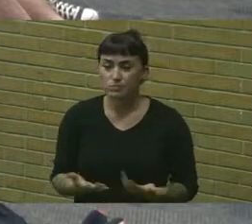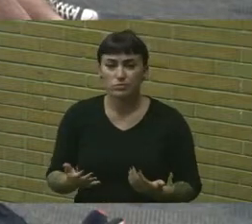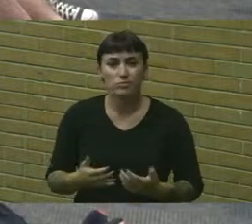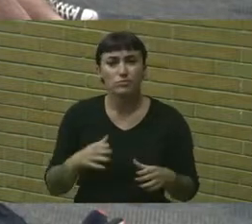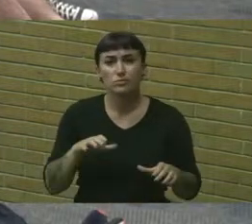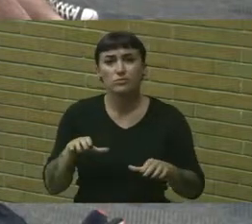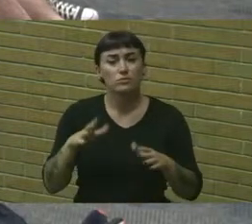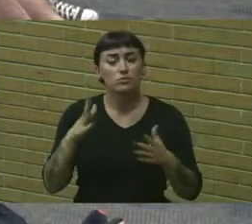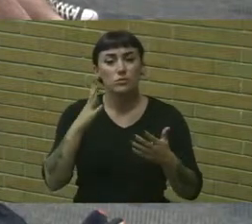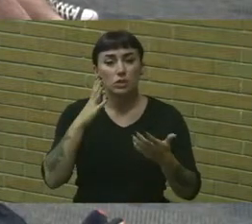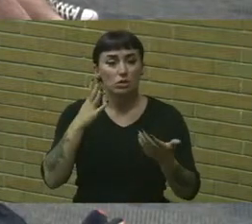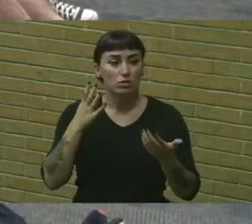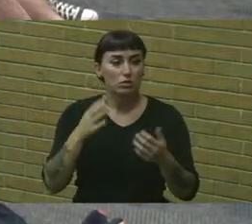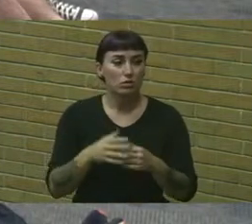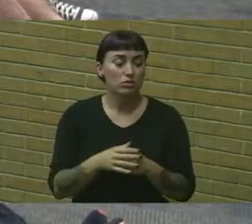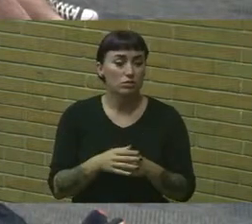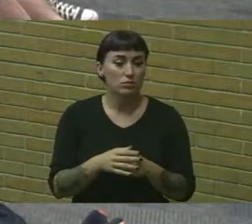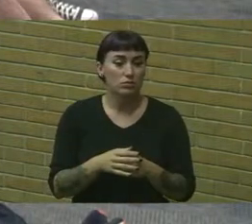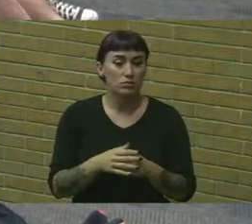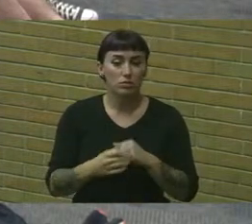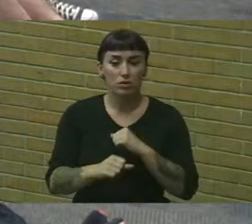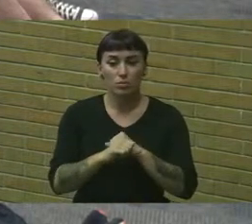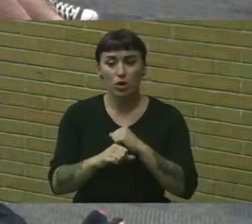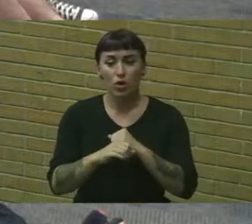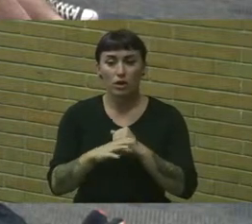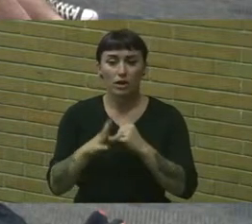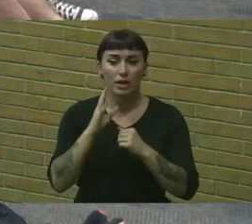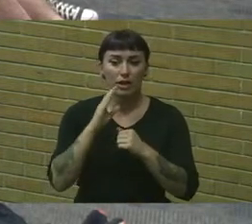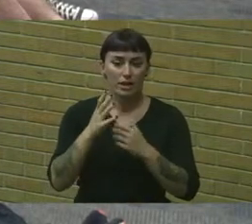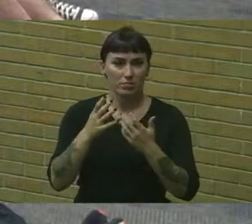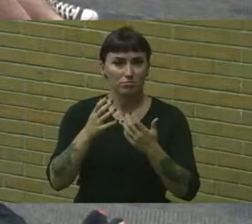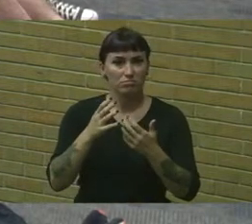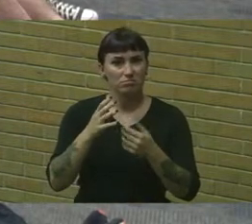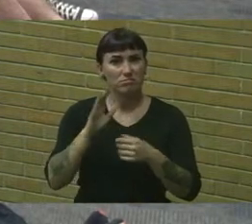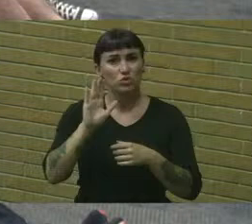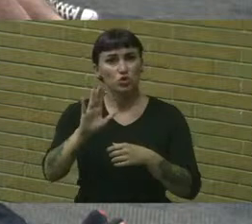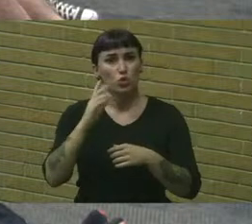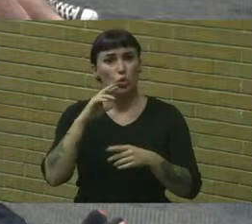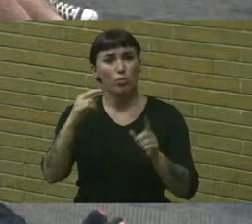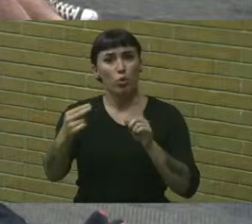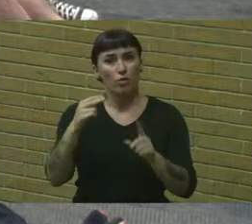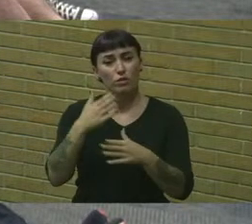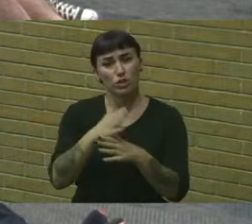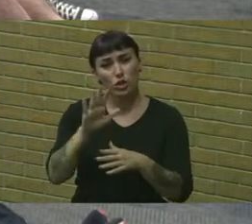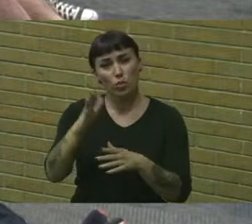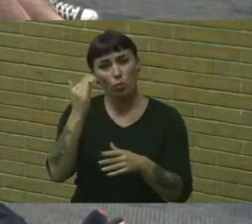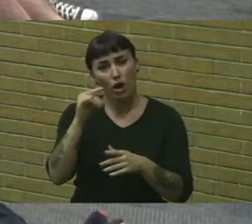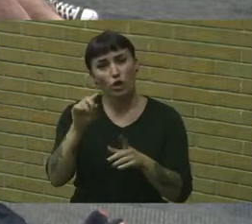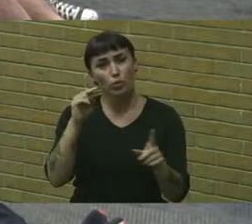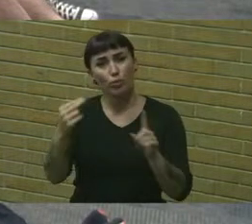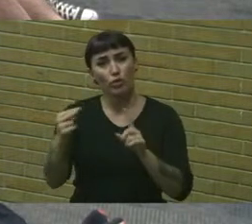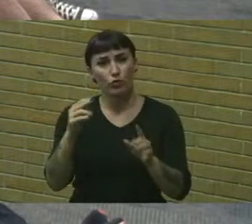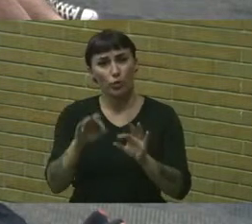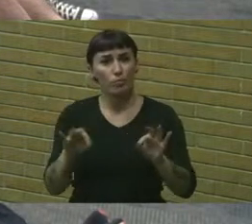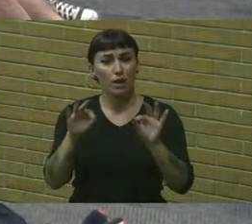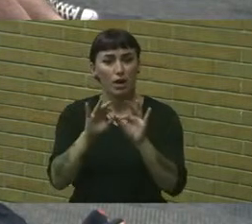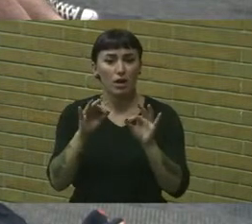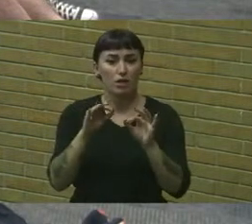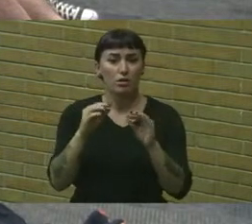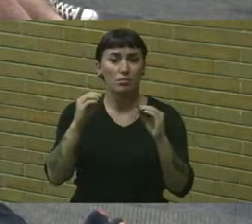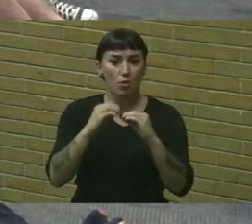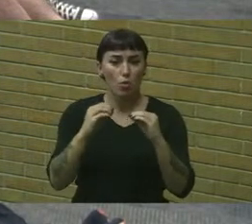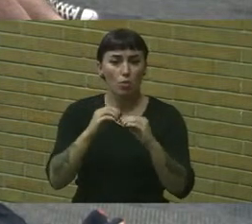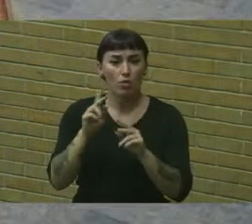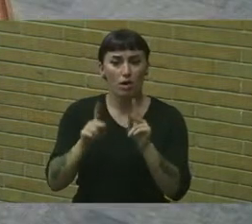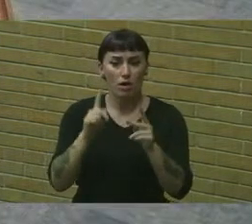Do a marketing campaign of your point of view and share your point of view and why your point of view matters most to more and more